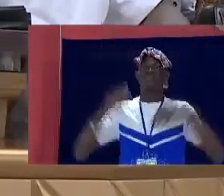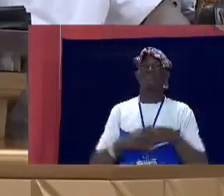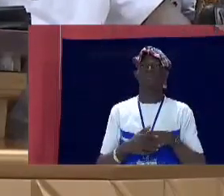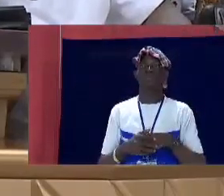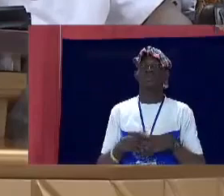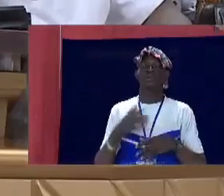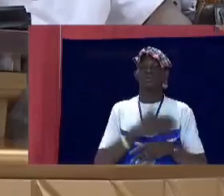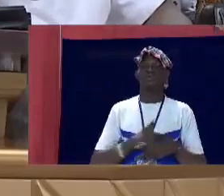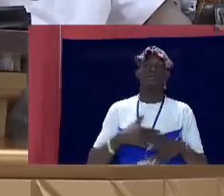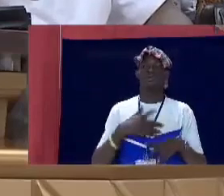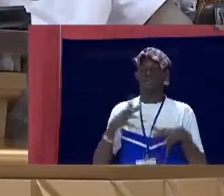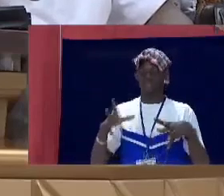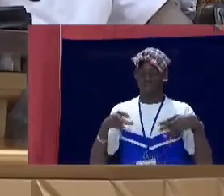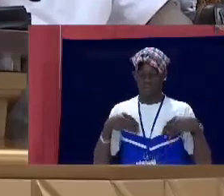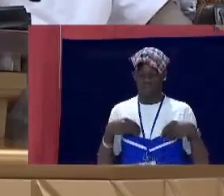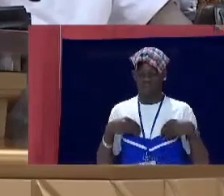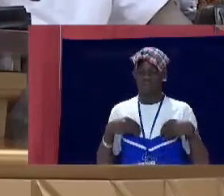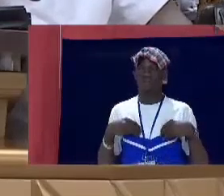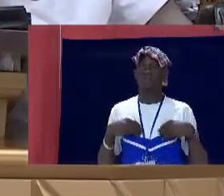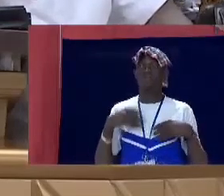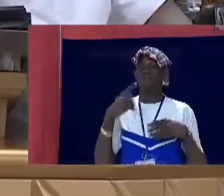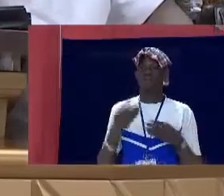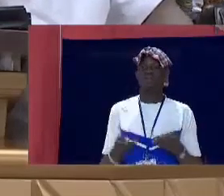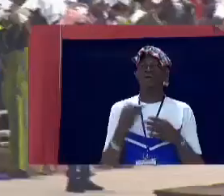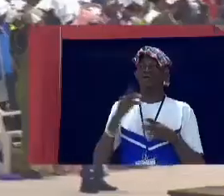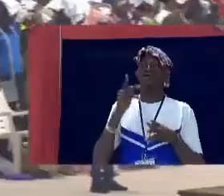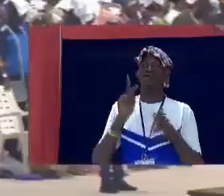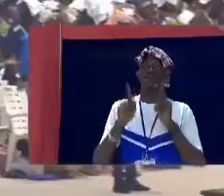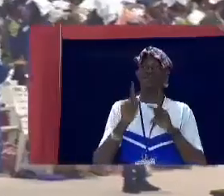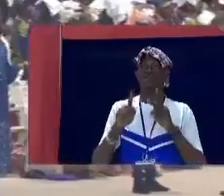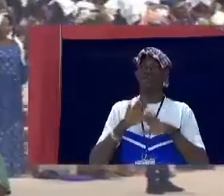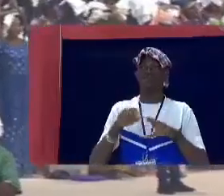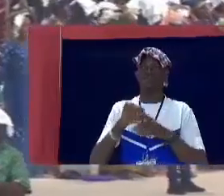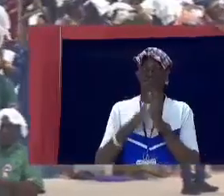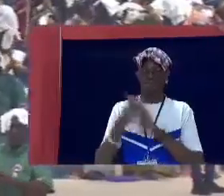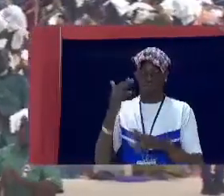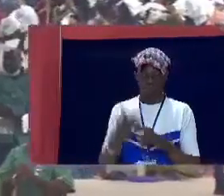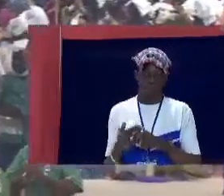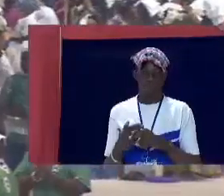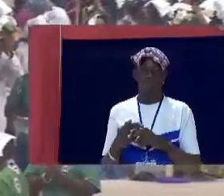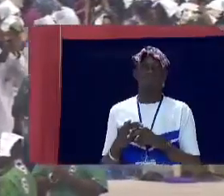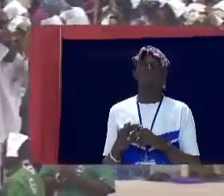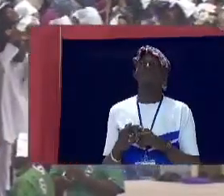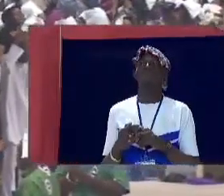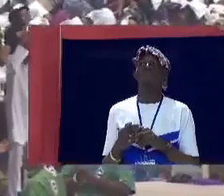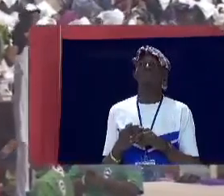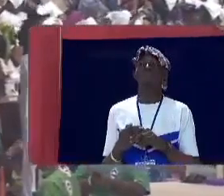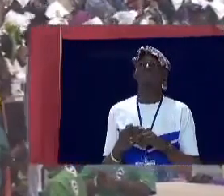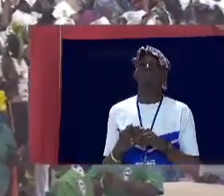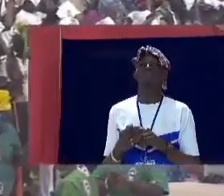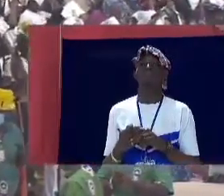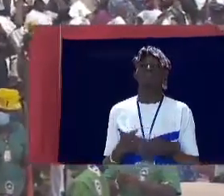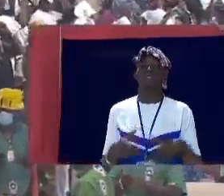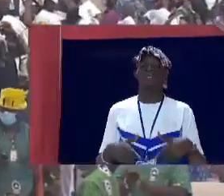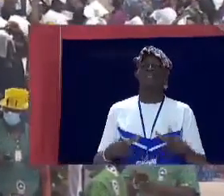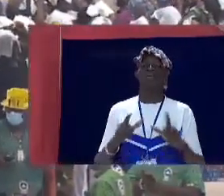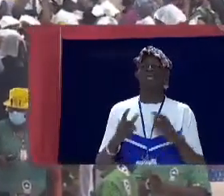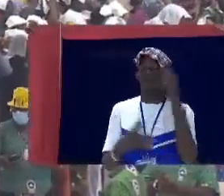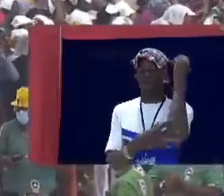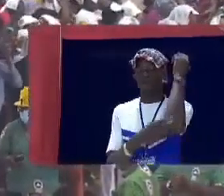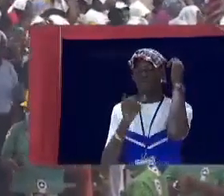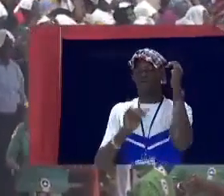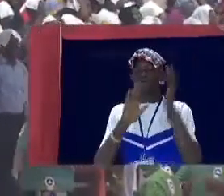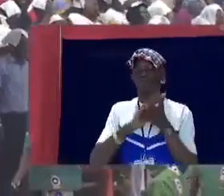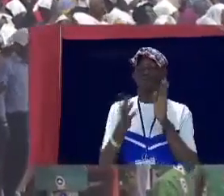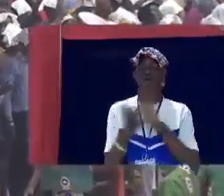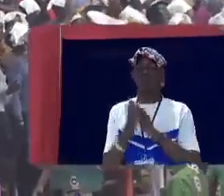Please accept the offering of your children. E jowo egba ore awon omo re yi. Let poverty become a